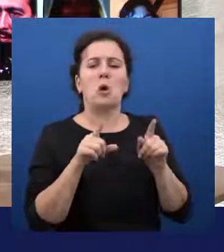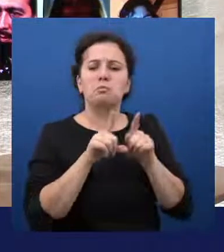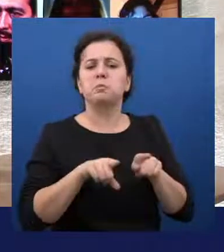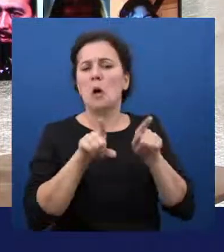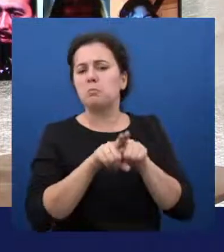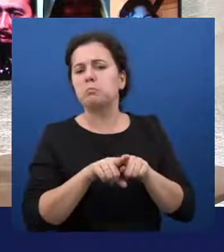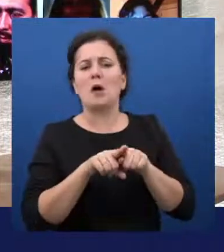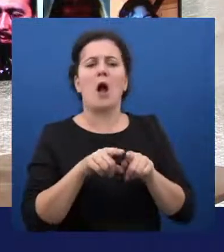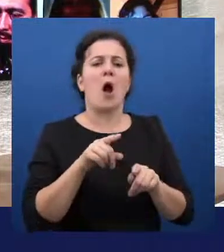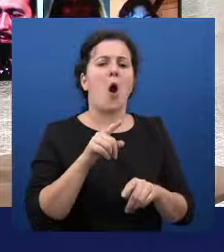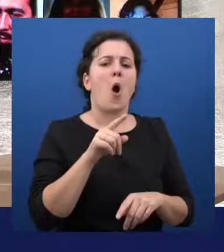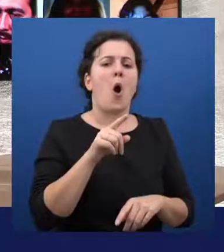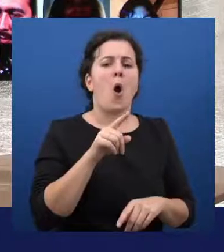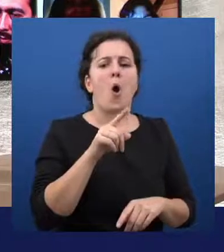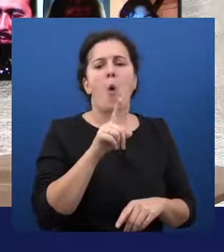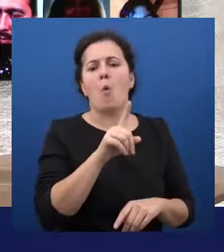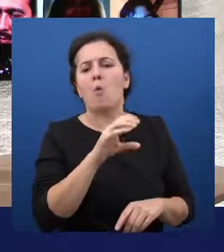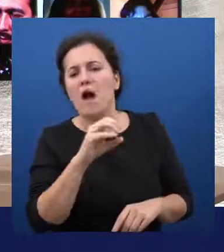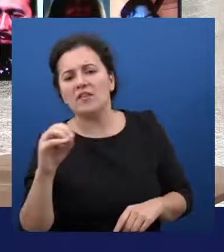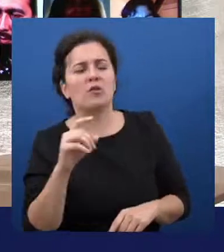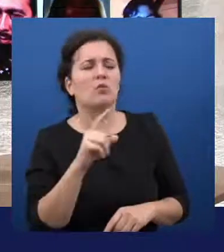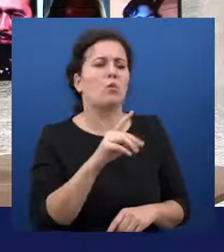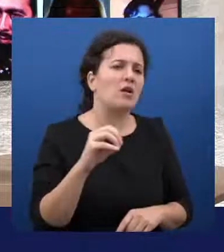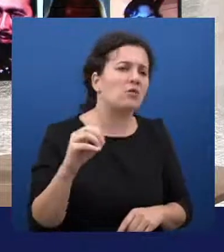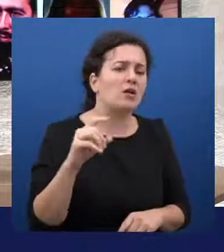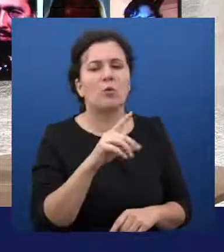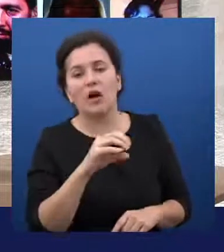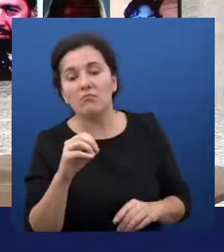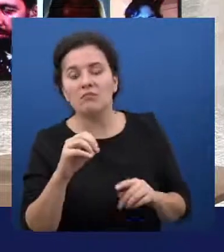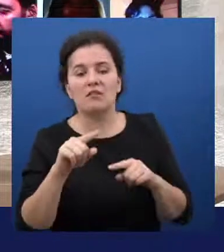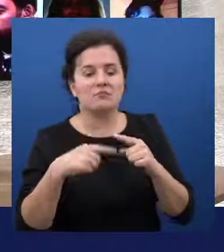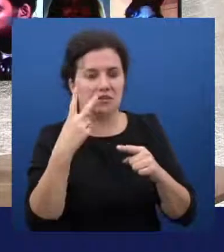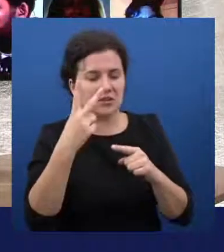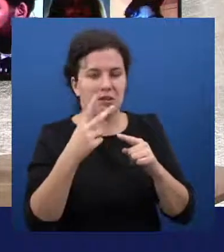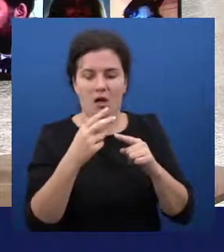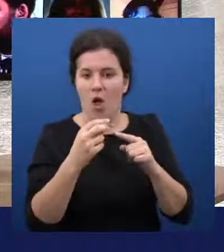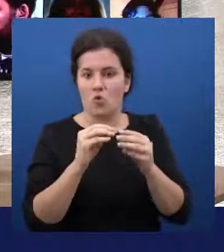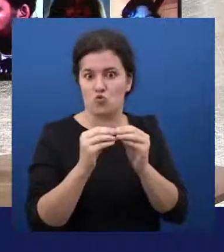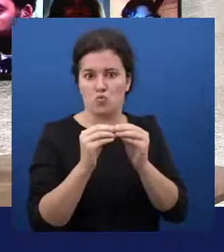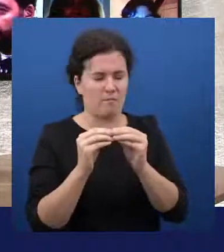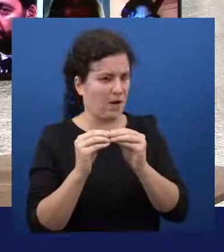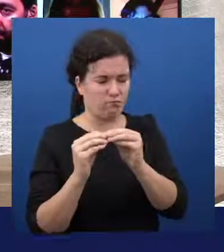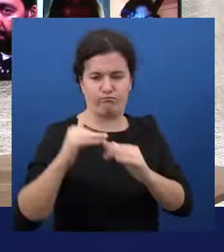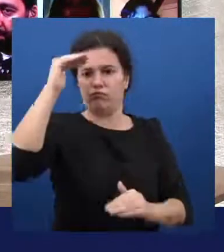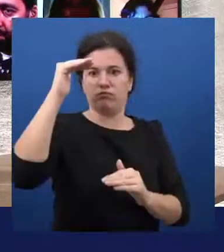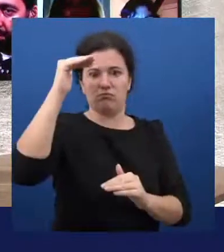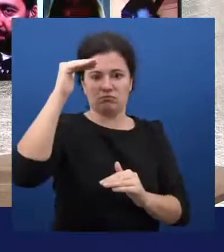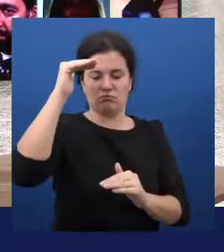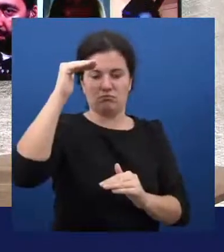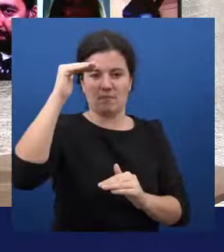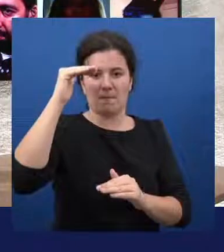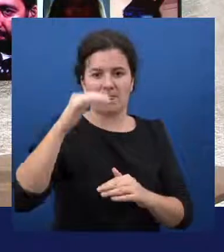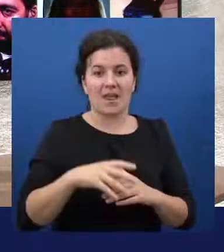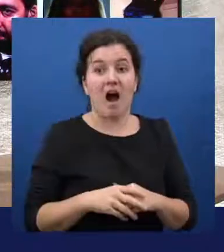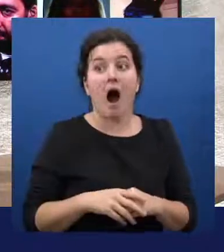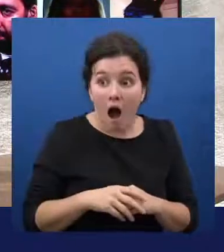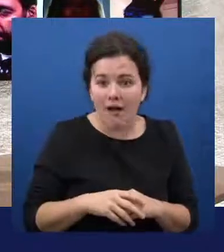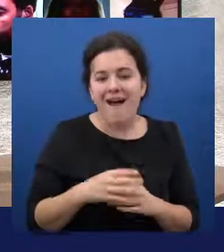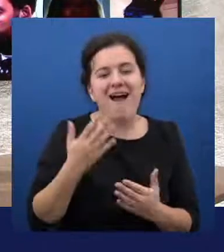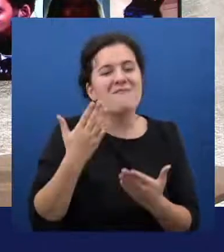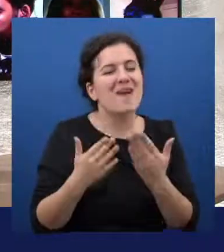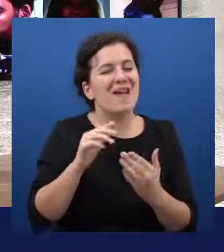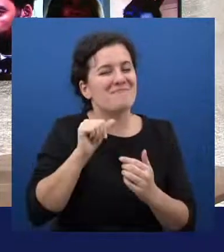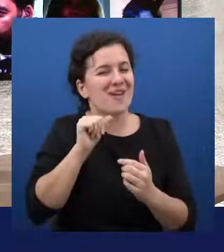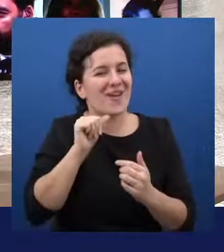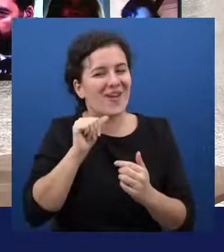amount of people decided to check your blog, and actually that is a possibility of